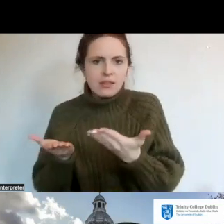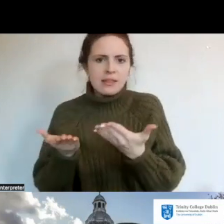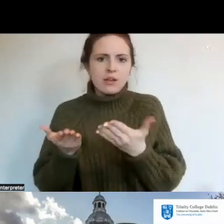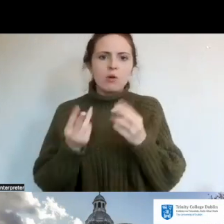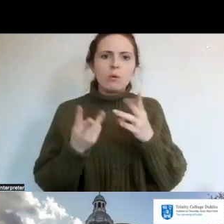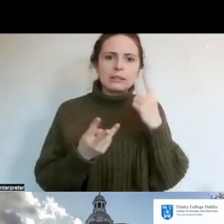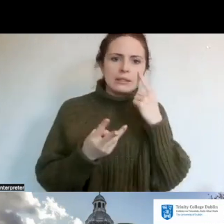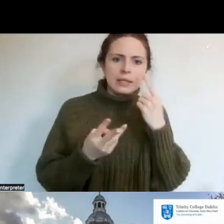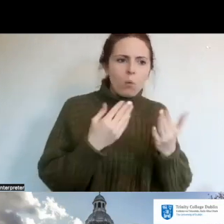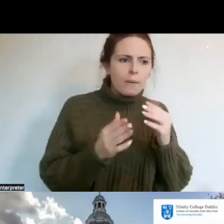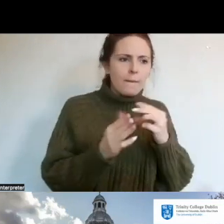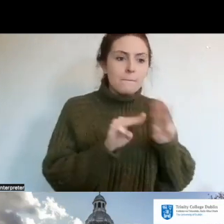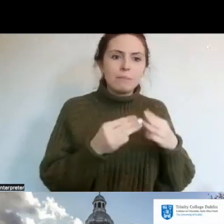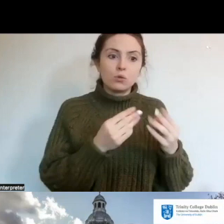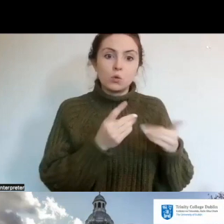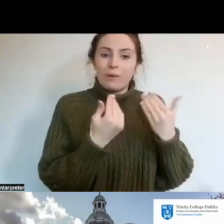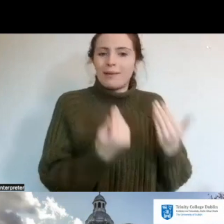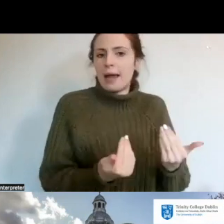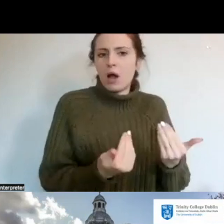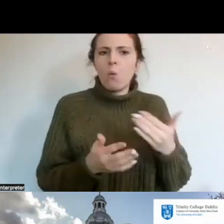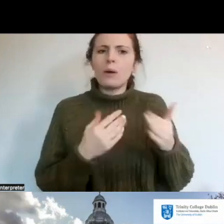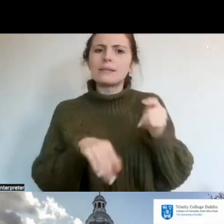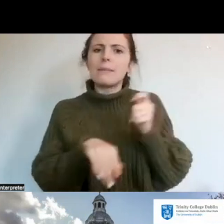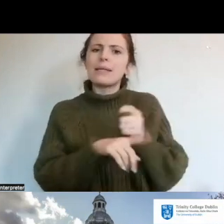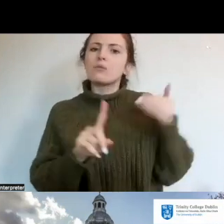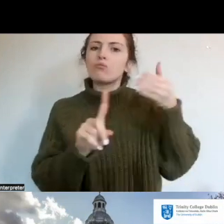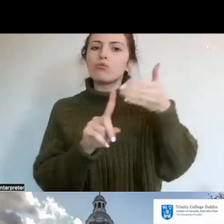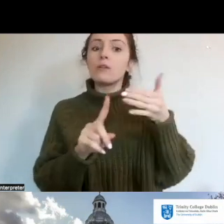be the best approach into the future.